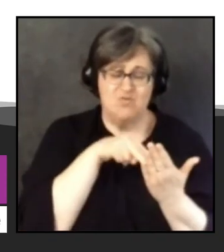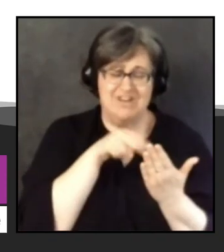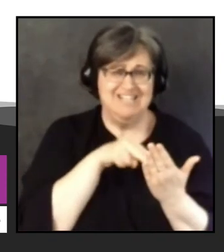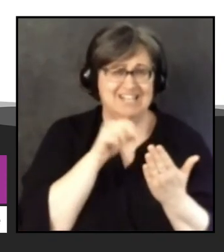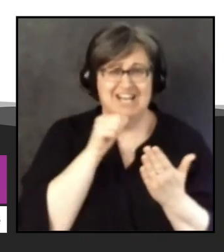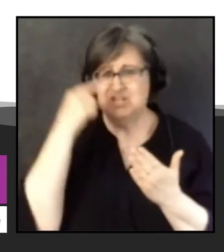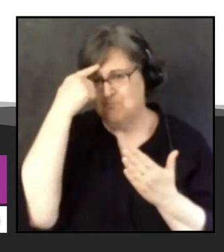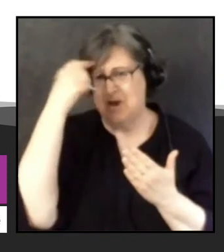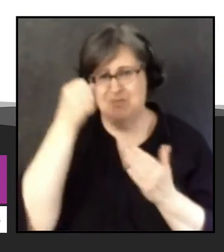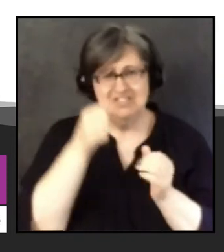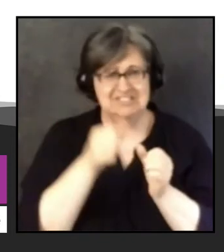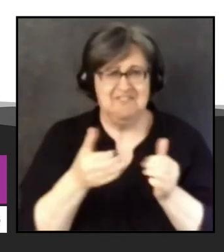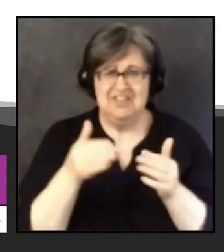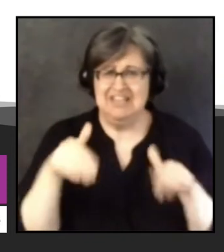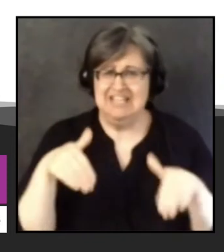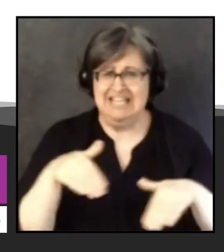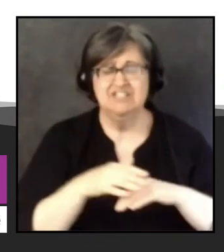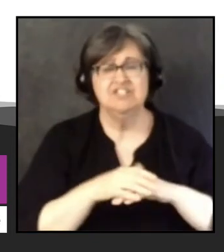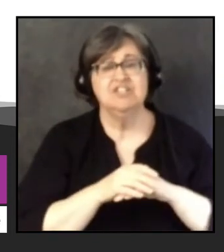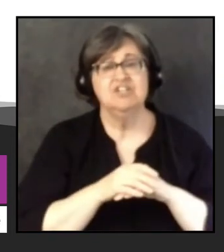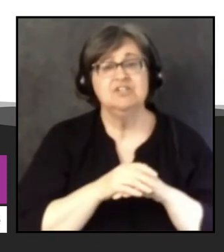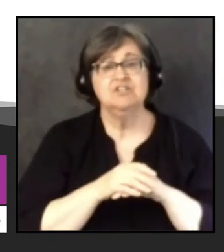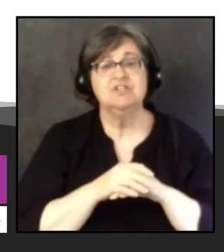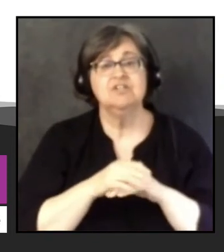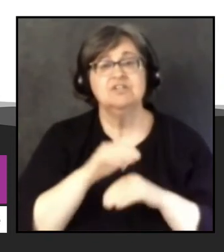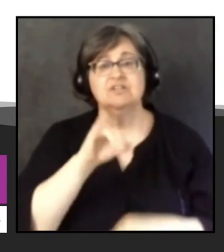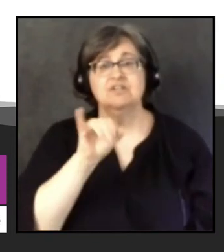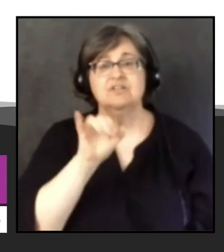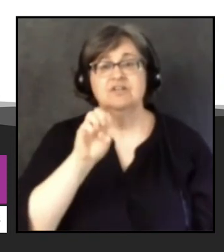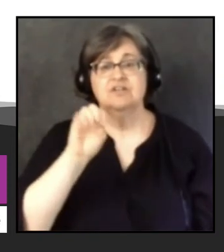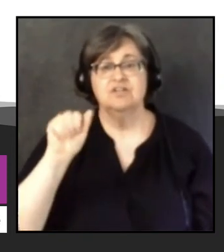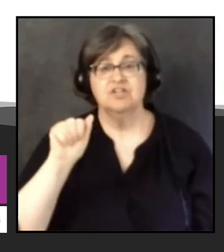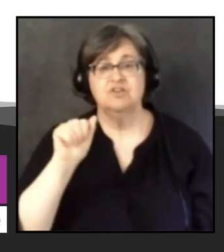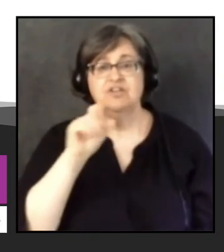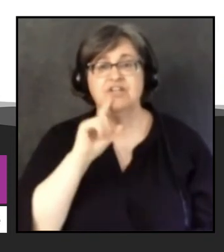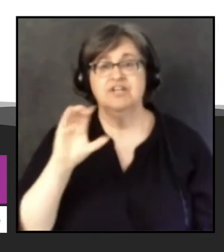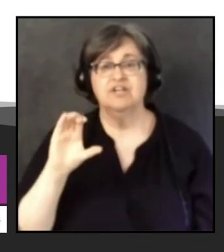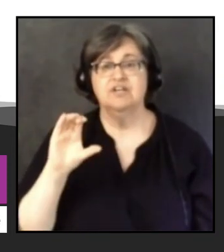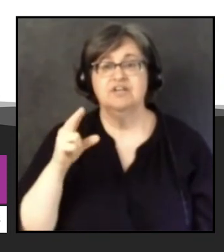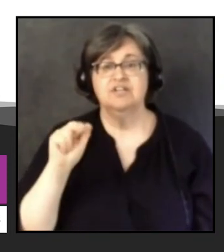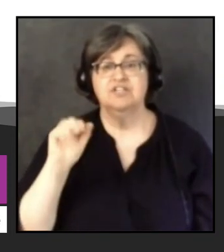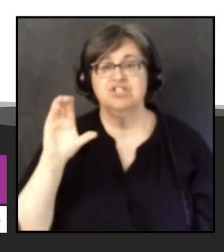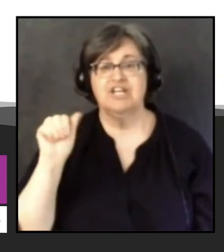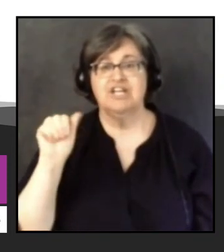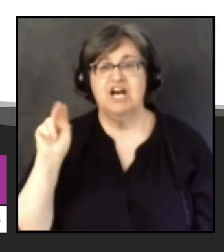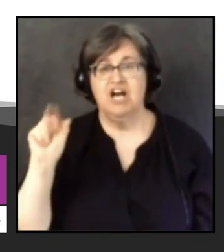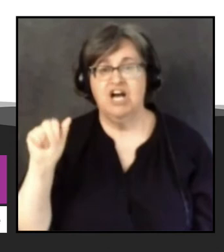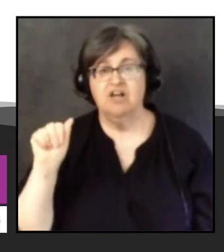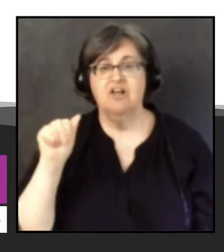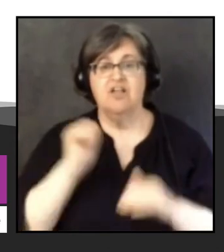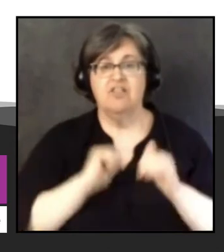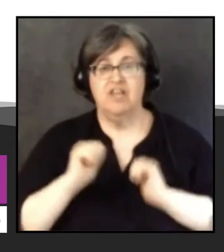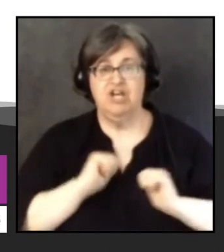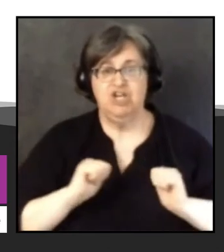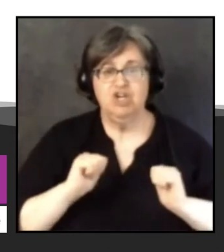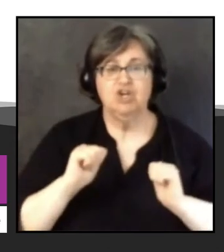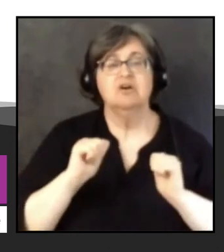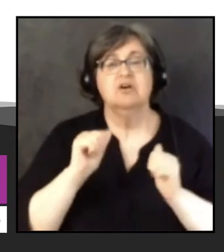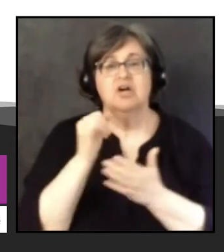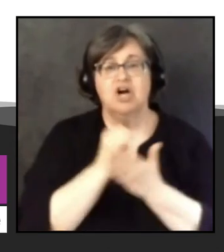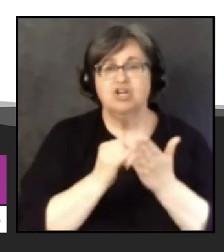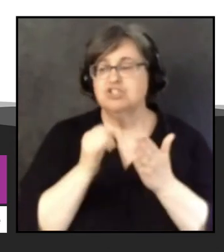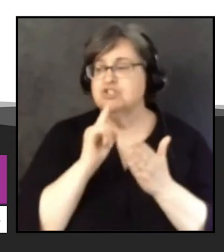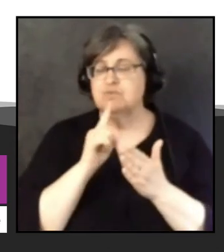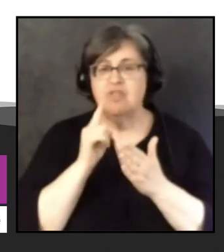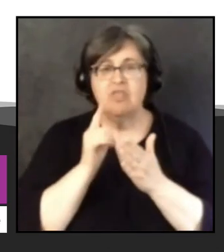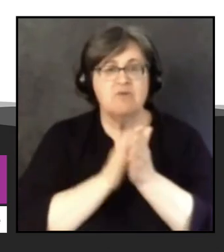haven't memorized quite all of this information. So Jessica is a Chicana theater artist who is passionate about centering people of color in